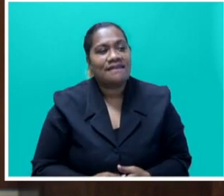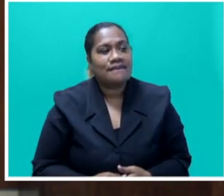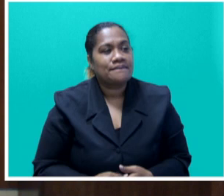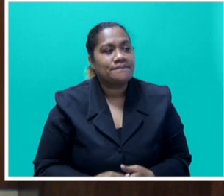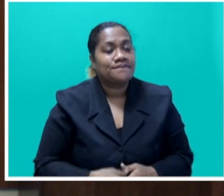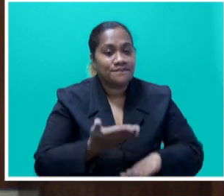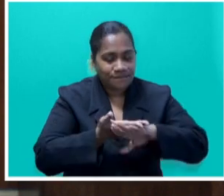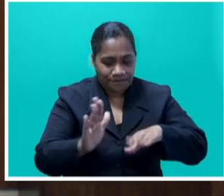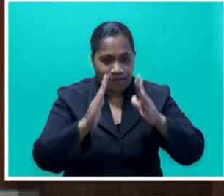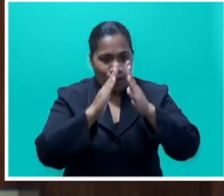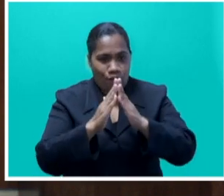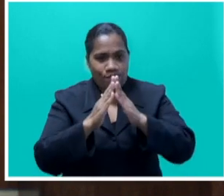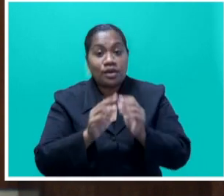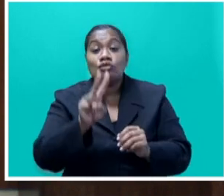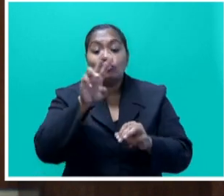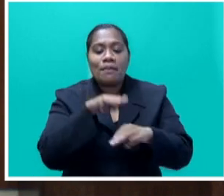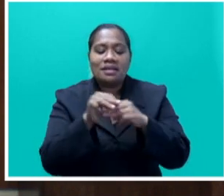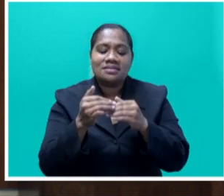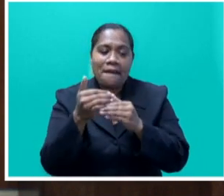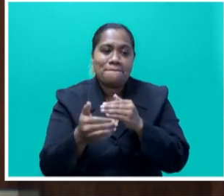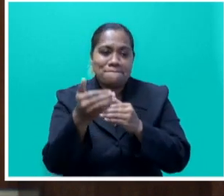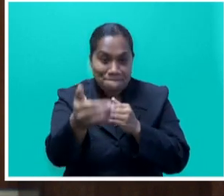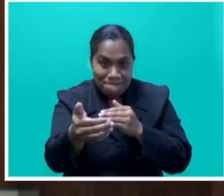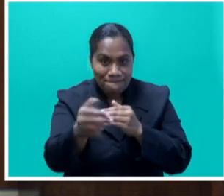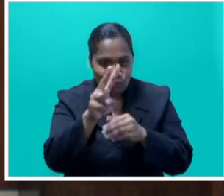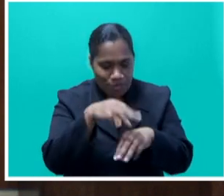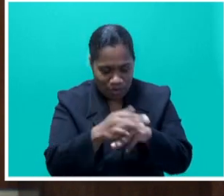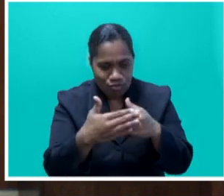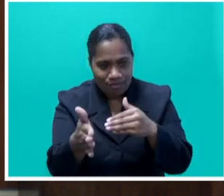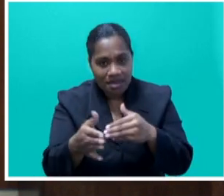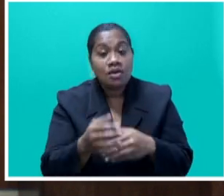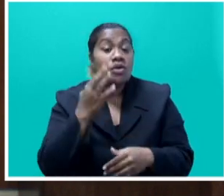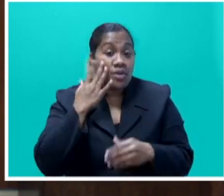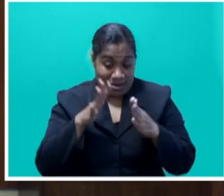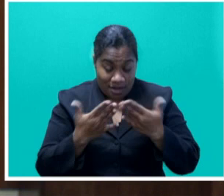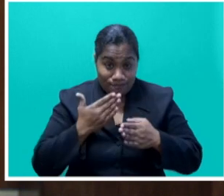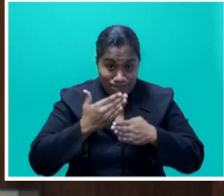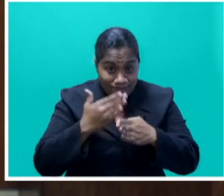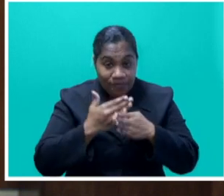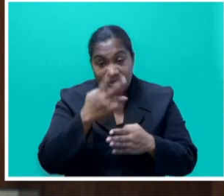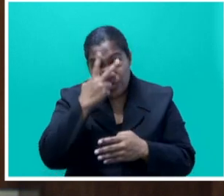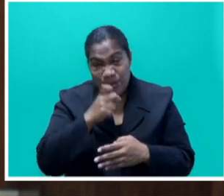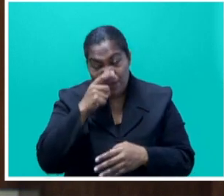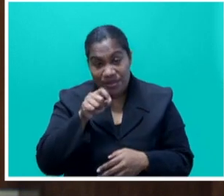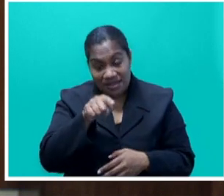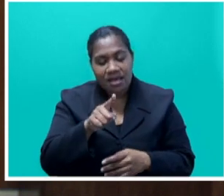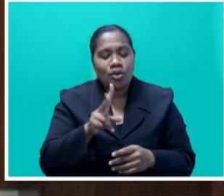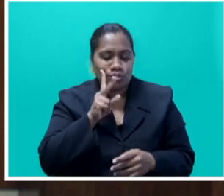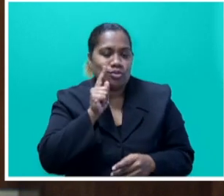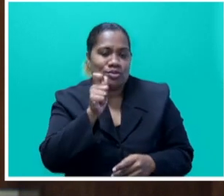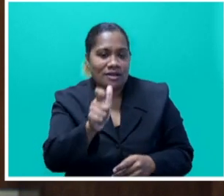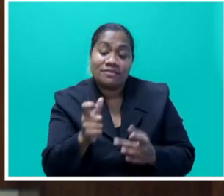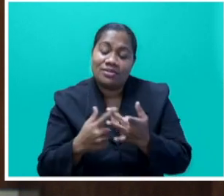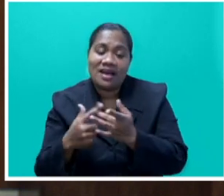new home in 2 months' time. And while the new home has been in progressive, the elderly there are still taken care of in the other